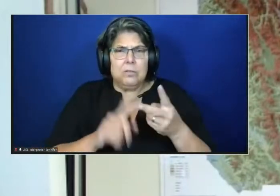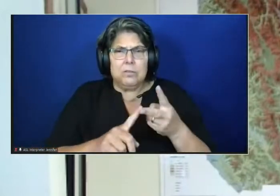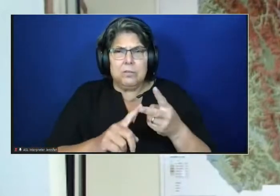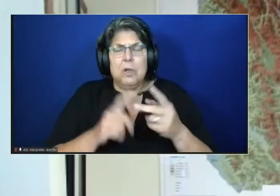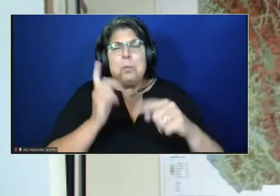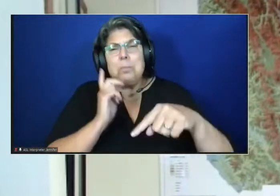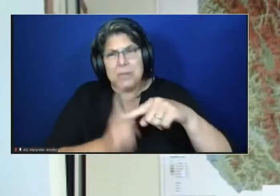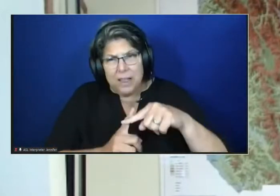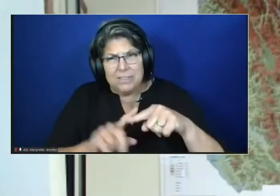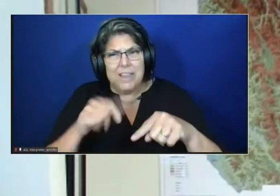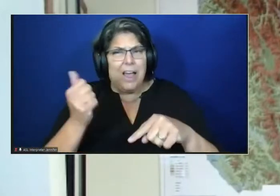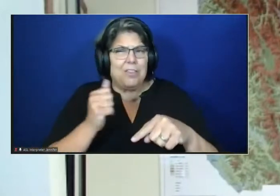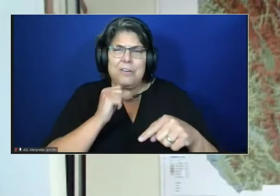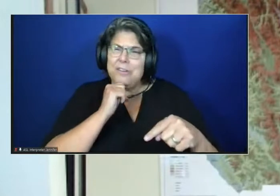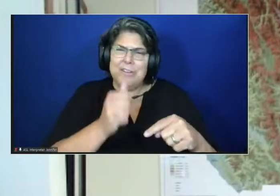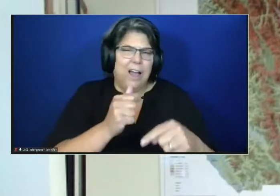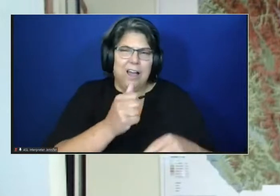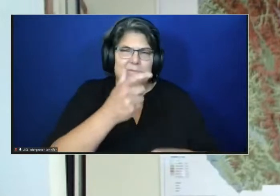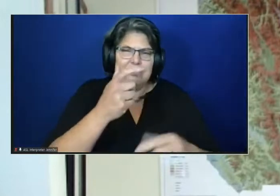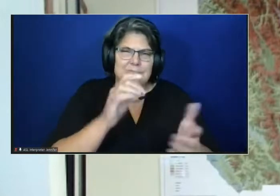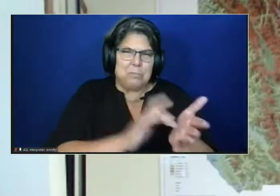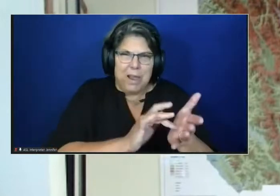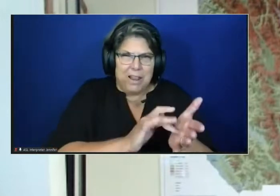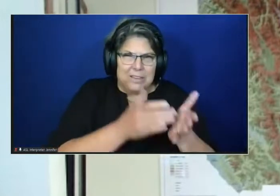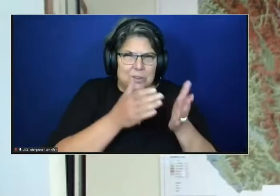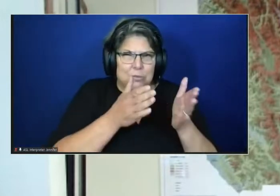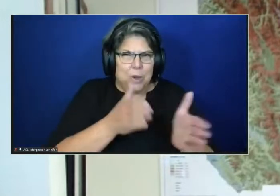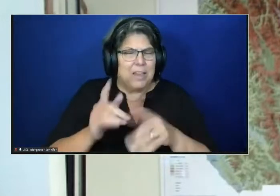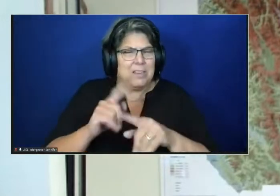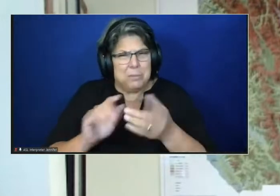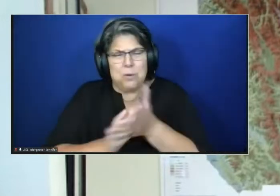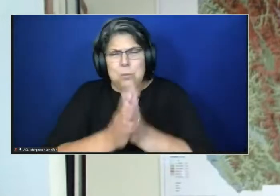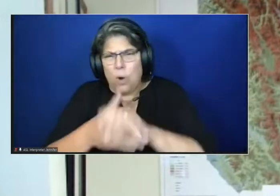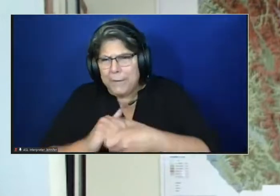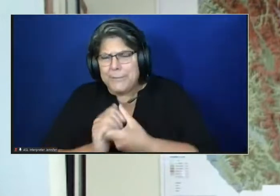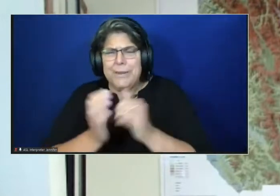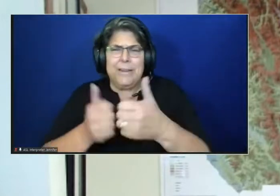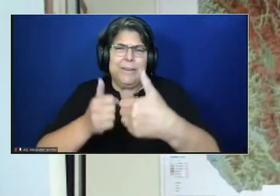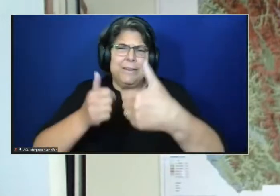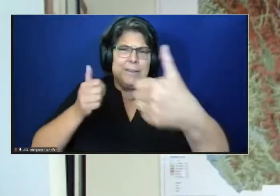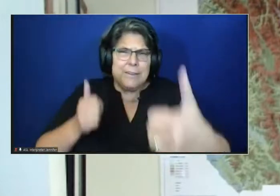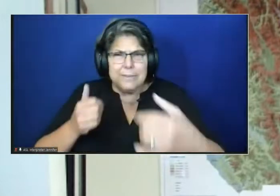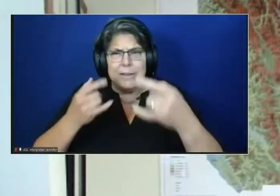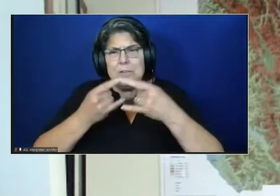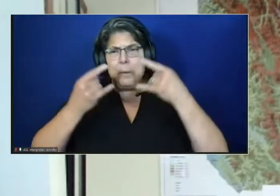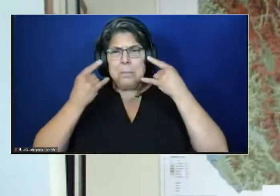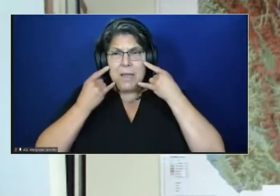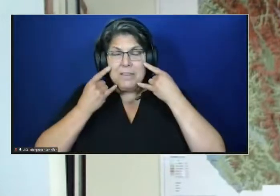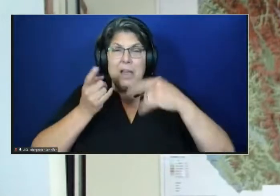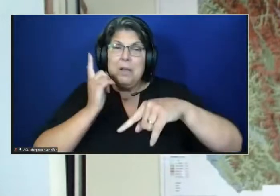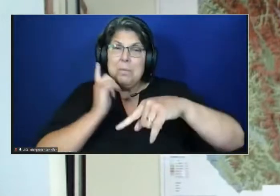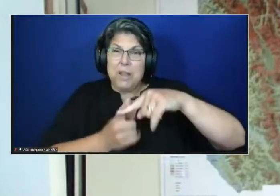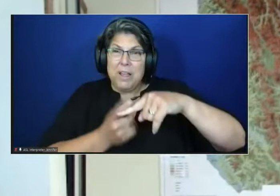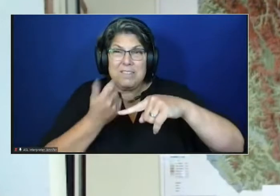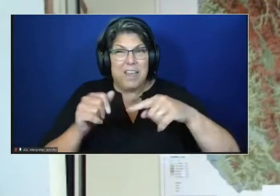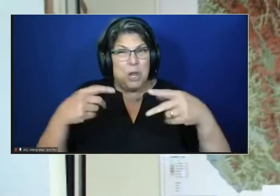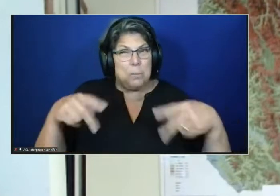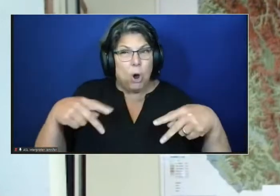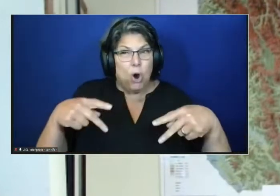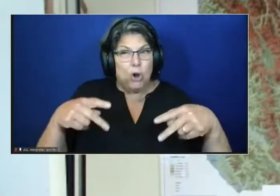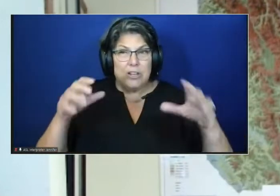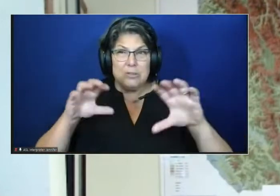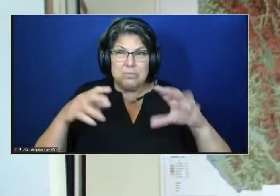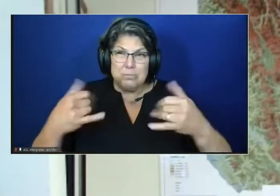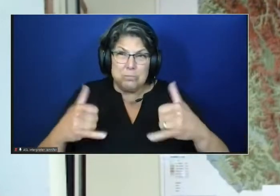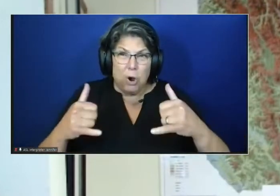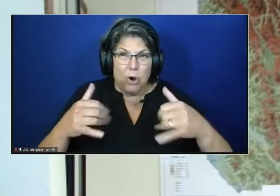non-pharmacologic preventive measures that we've talked about, and also to keep any parties as small as possible. And if